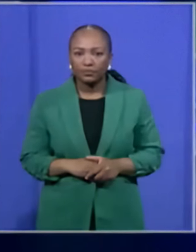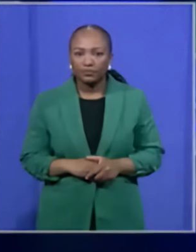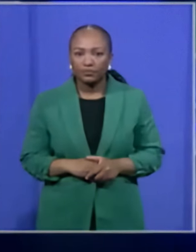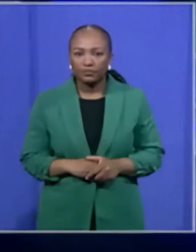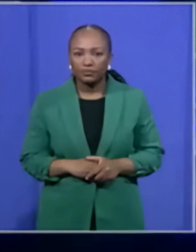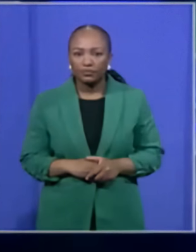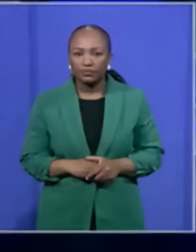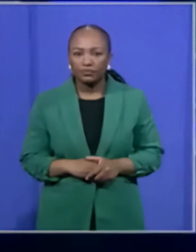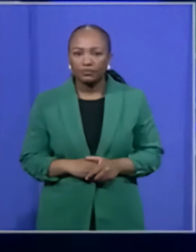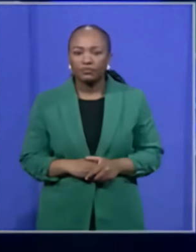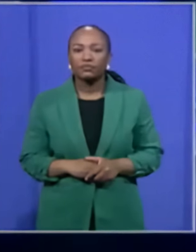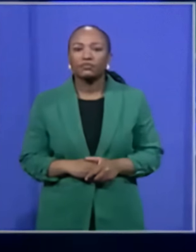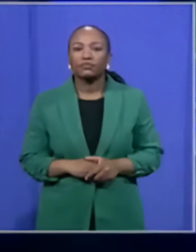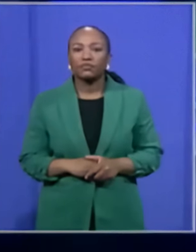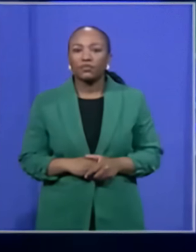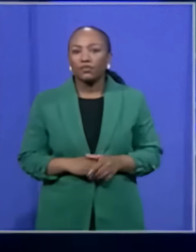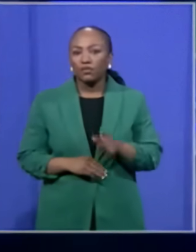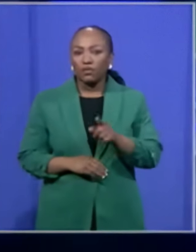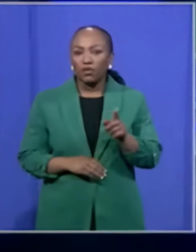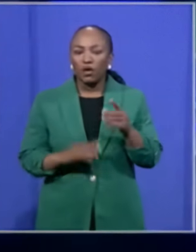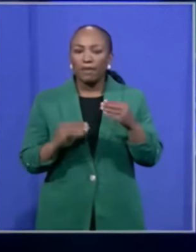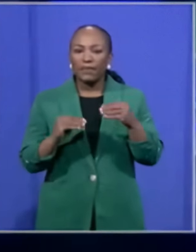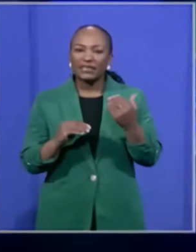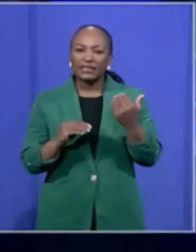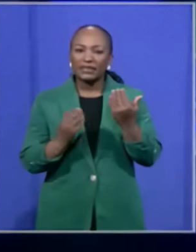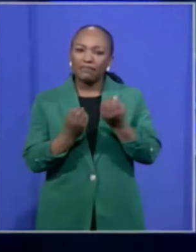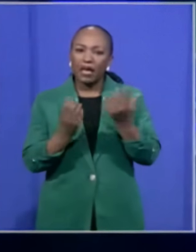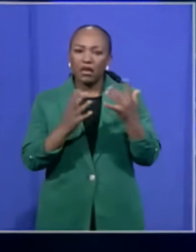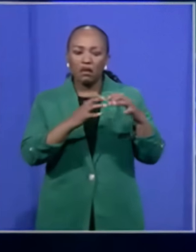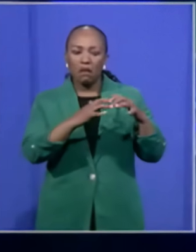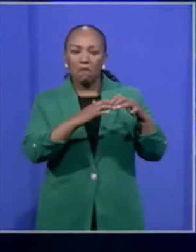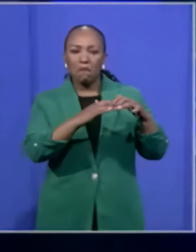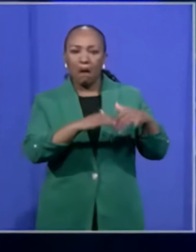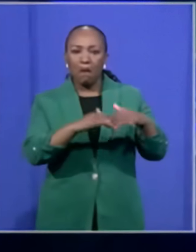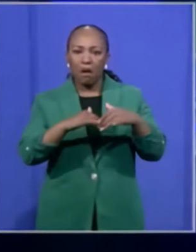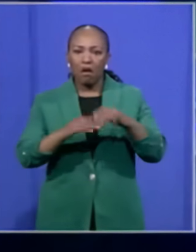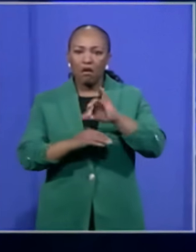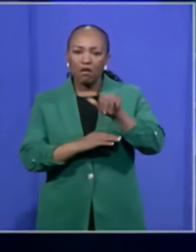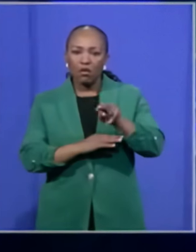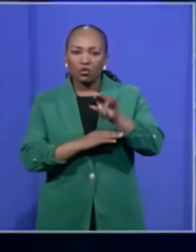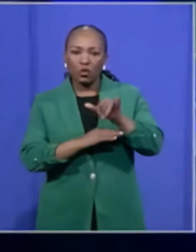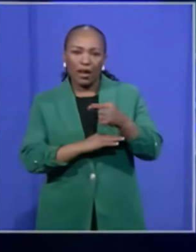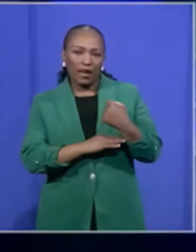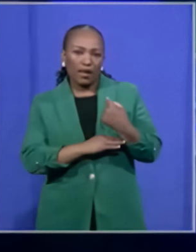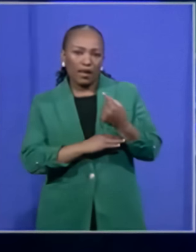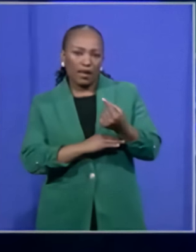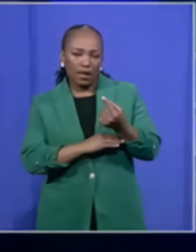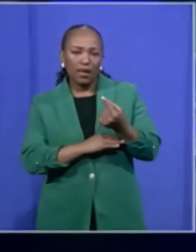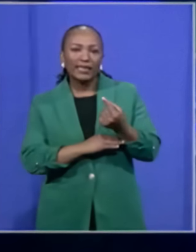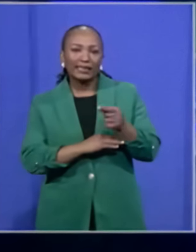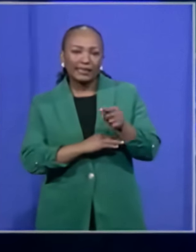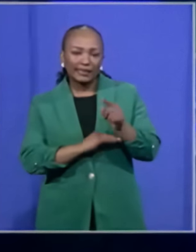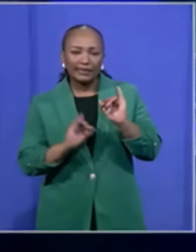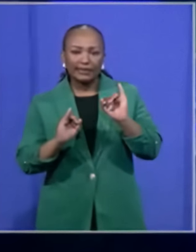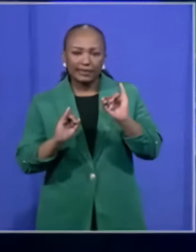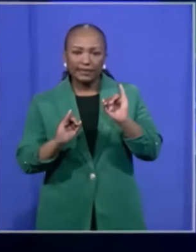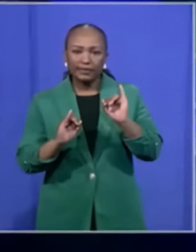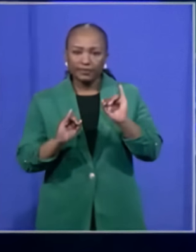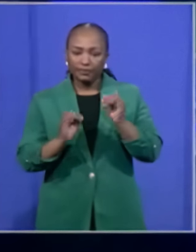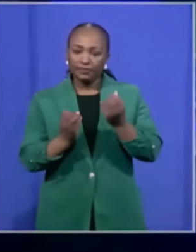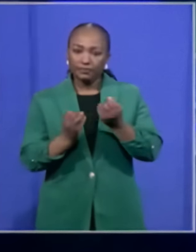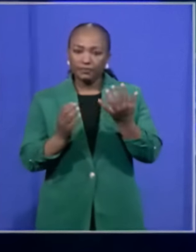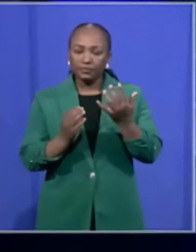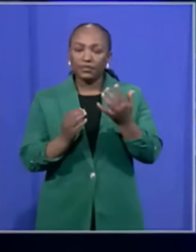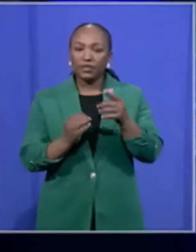Ho sa le jwalo re fumana hore palo ya dikgwebo tse ileng tsa putlama e phahame ka kgwedi ya Phupu e bontsha maemo a boima tsona. Dipalopalo tsa Statistics